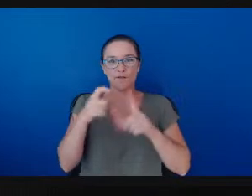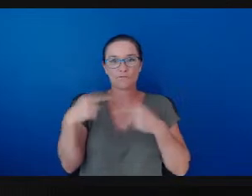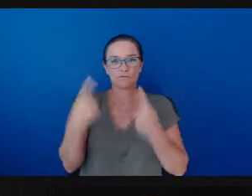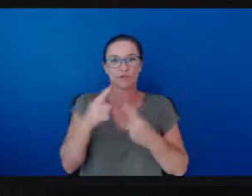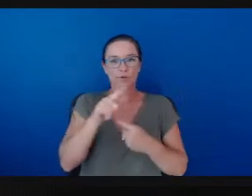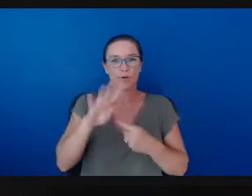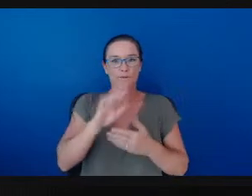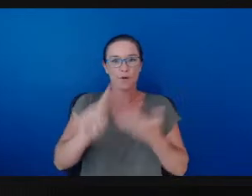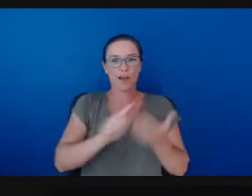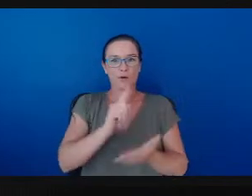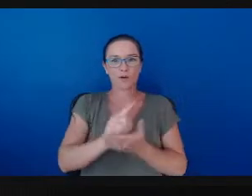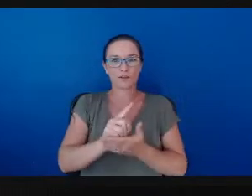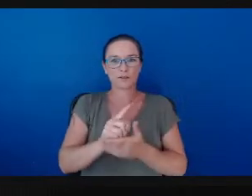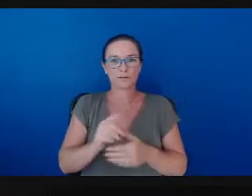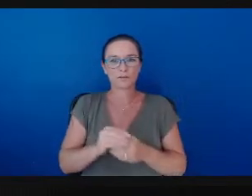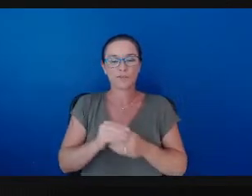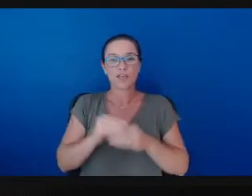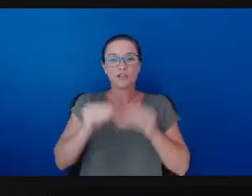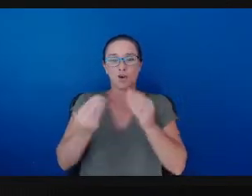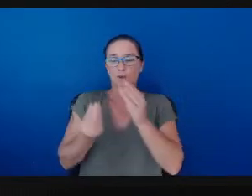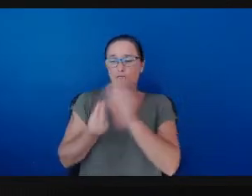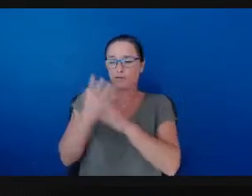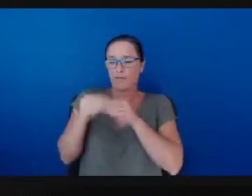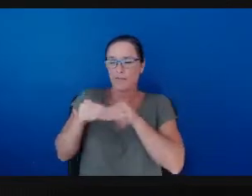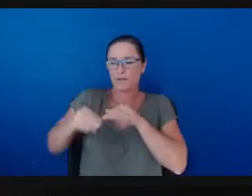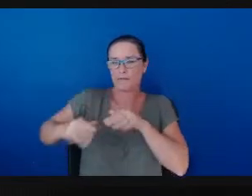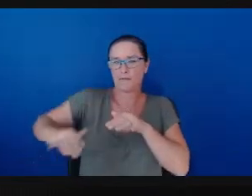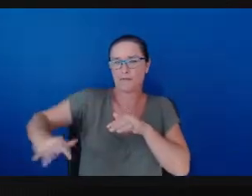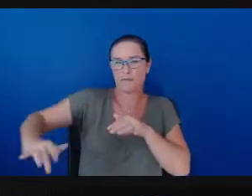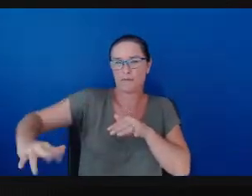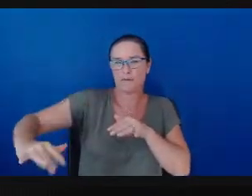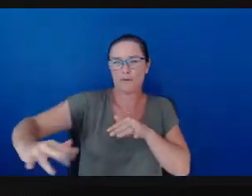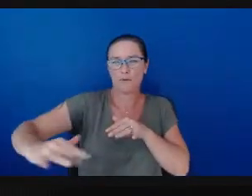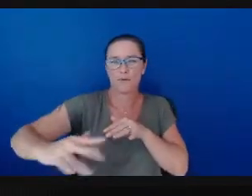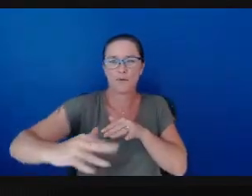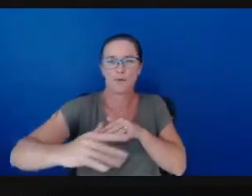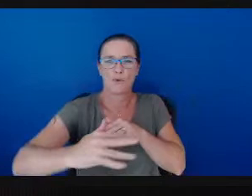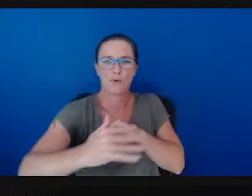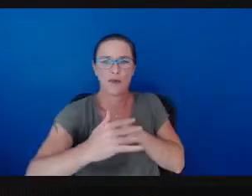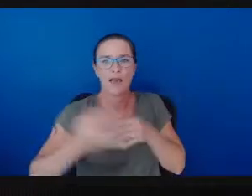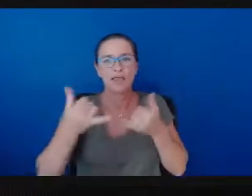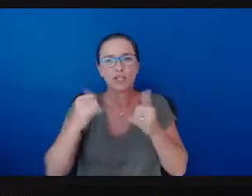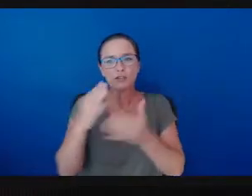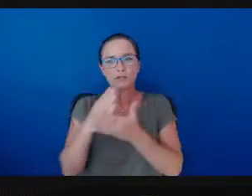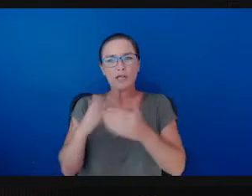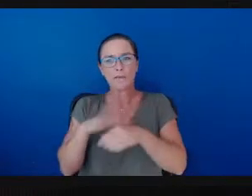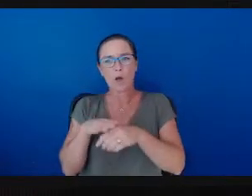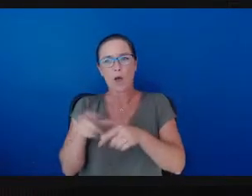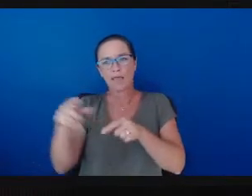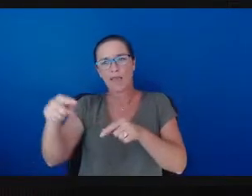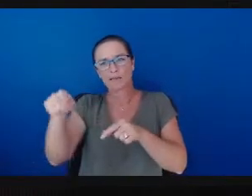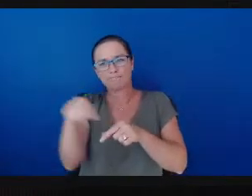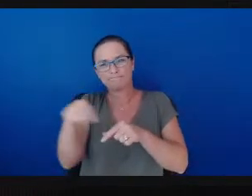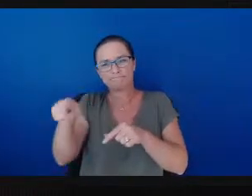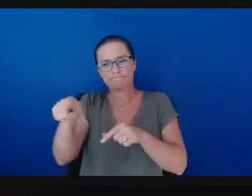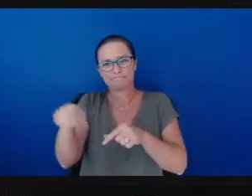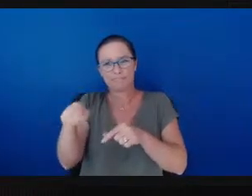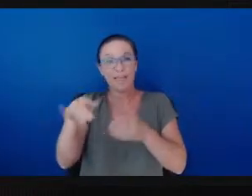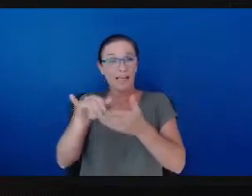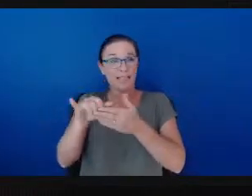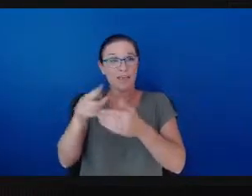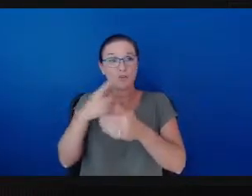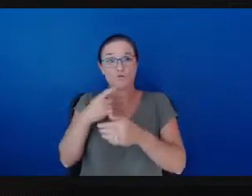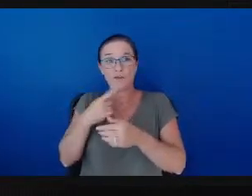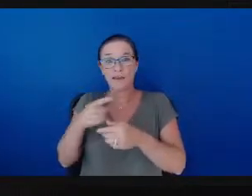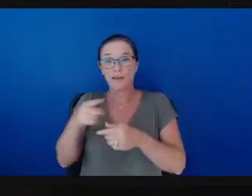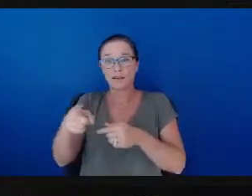side of the crater, and lava covering the crater floor. Not entirely, there's a section over here on the right, which is that basin from the most recent